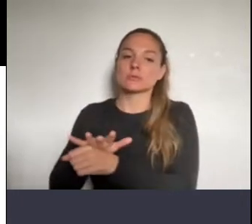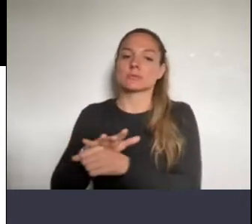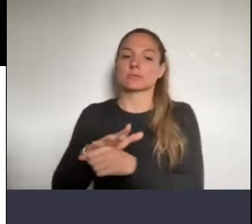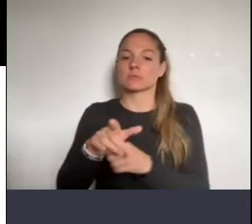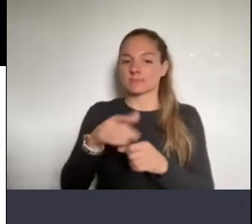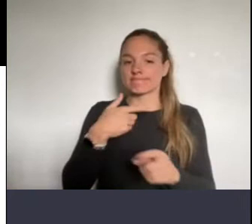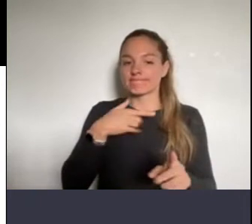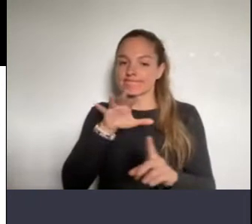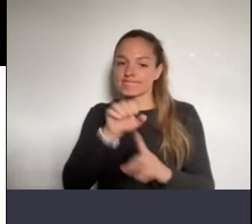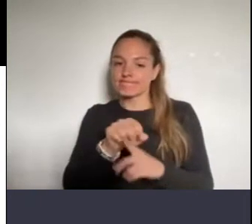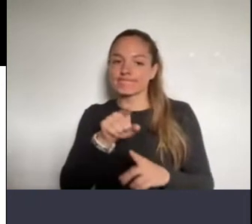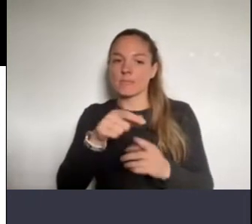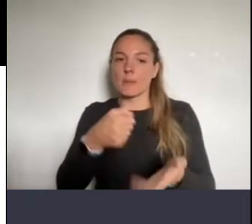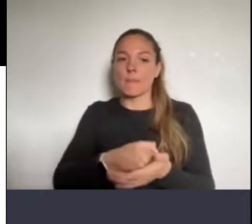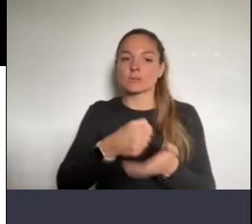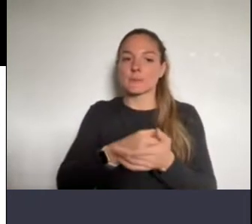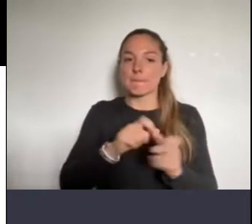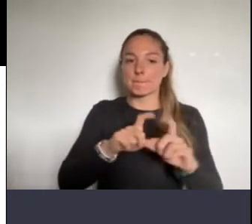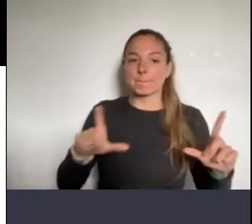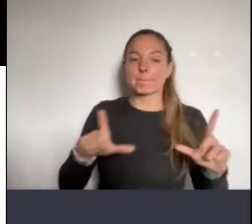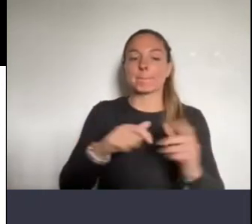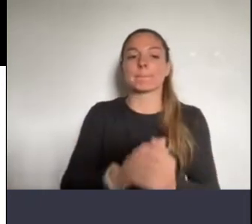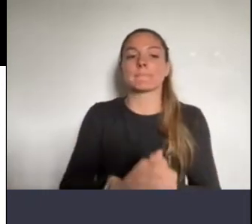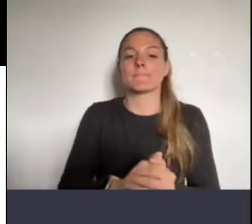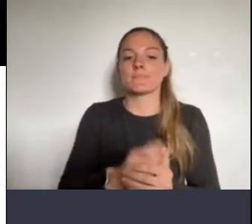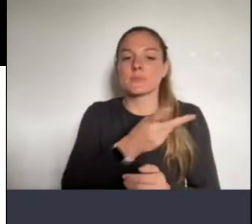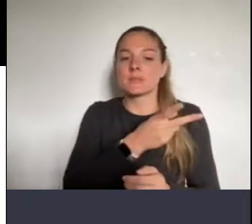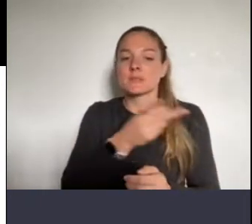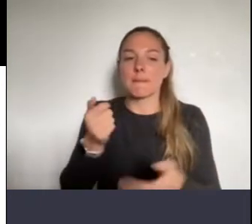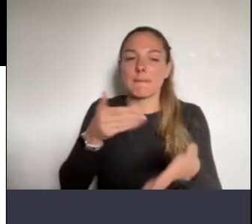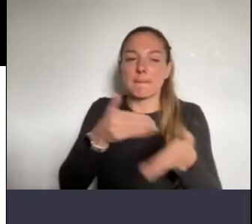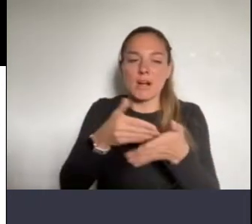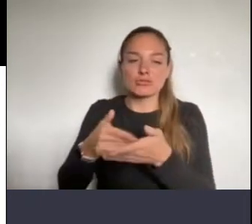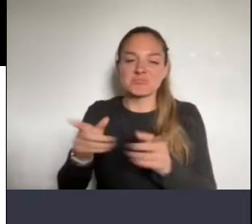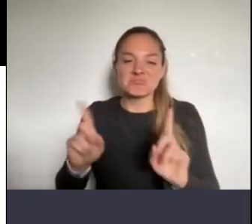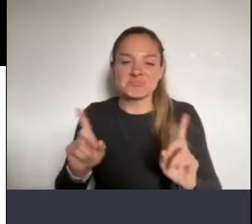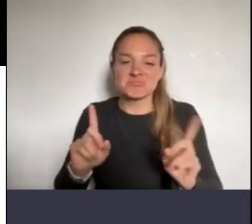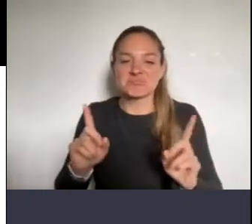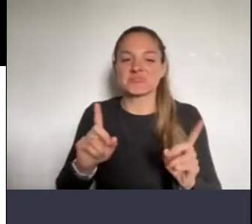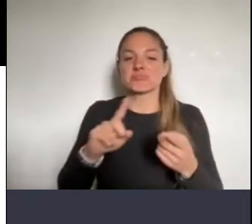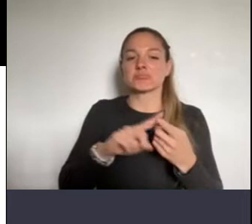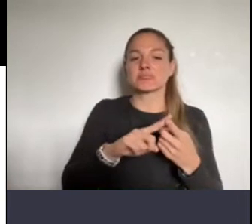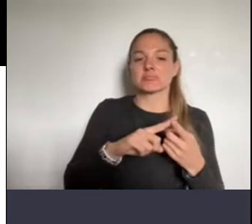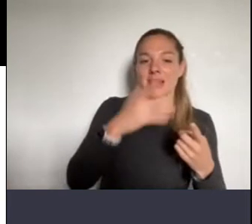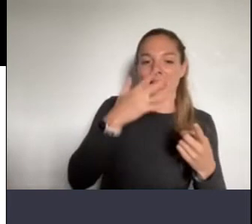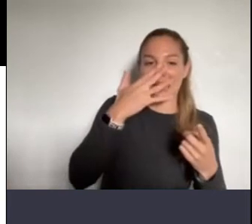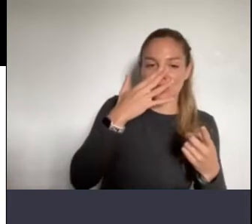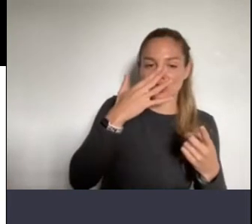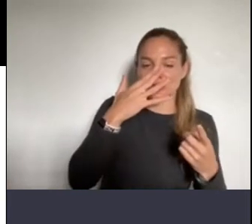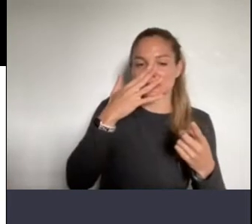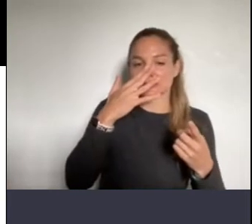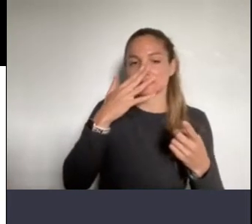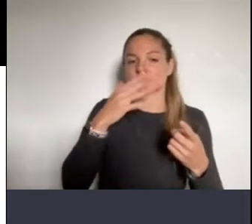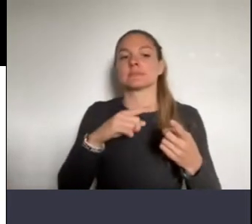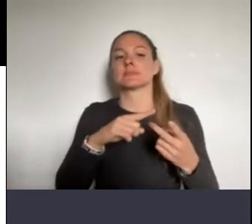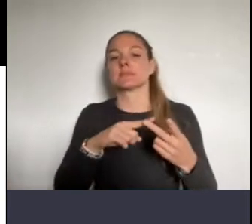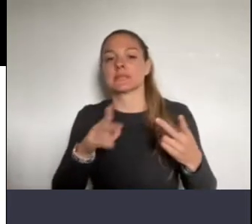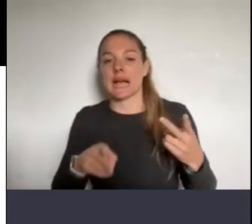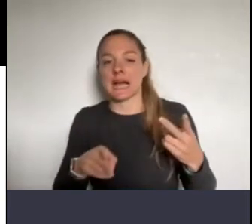which was looking at some of the barriers and some of the reasonings, was that of aging and dying well. There's an increased risk